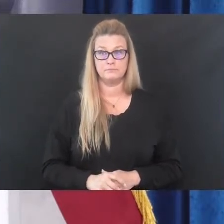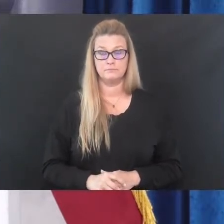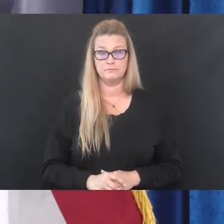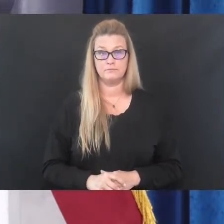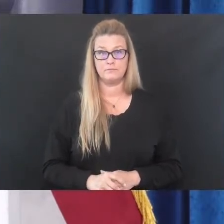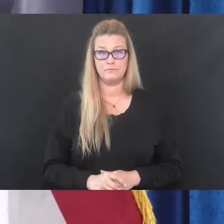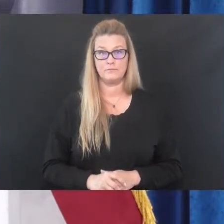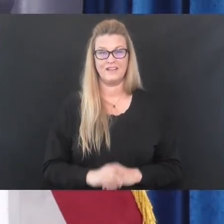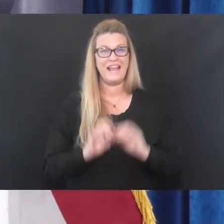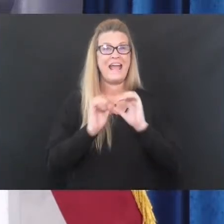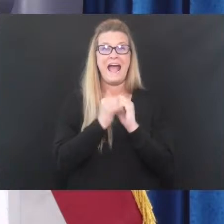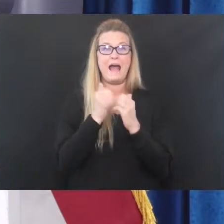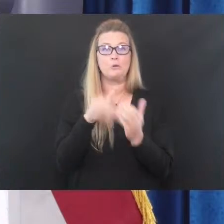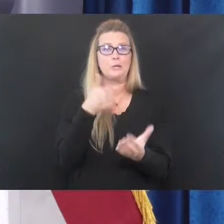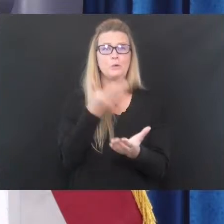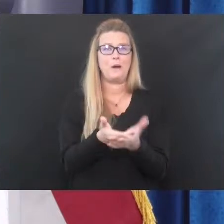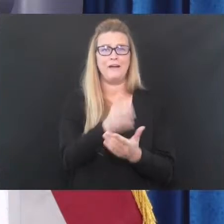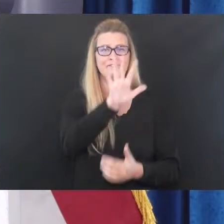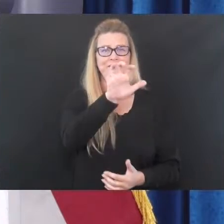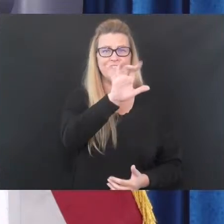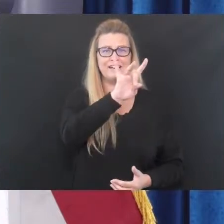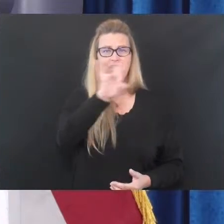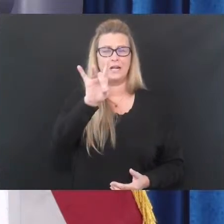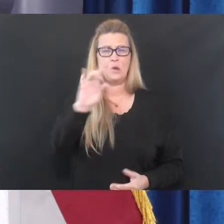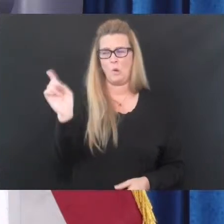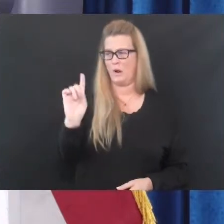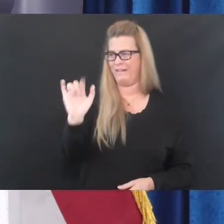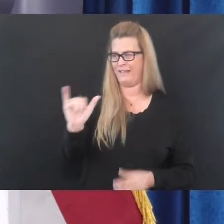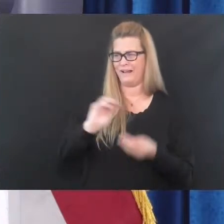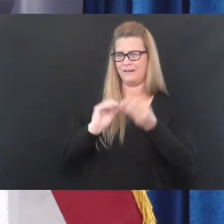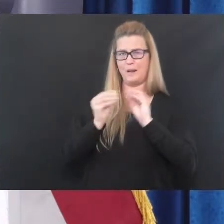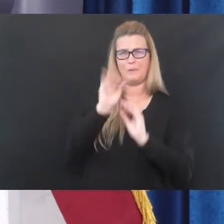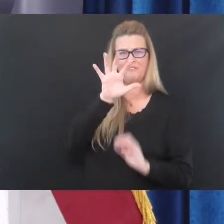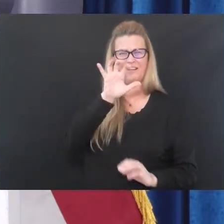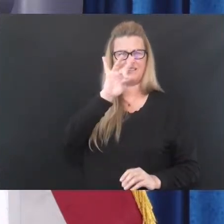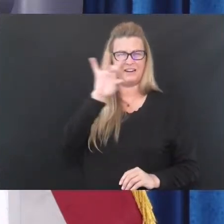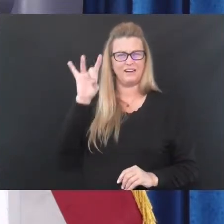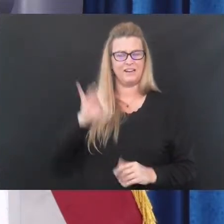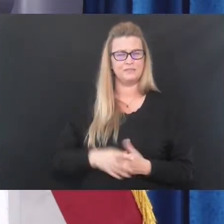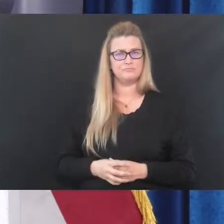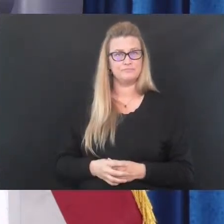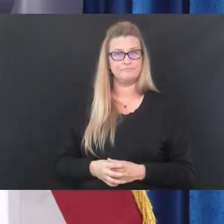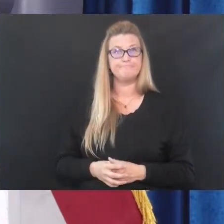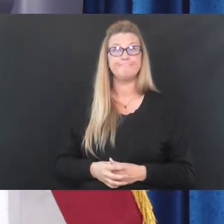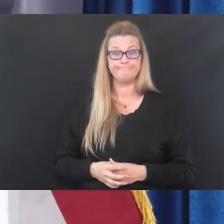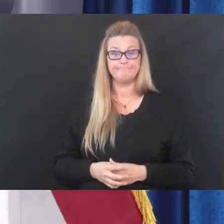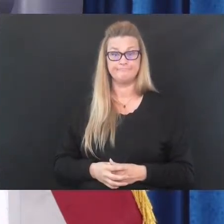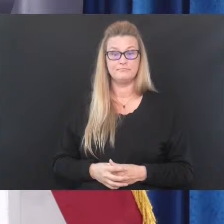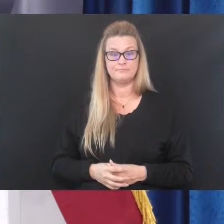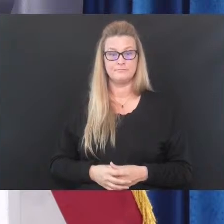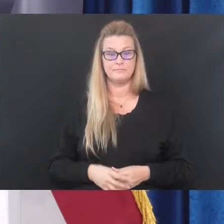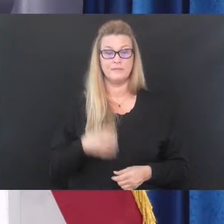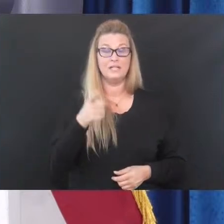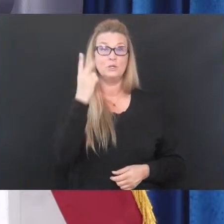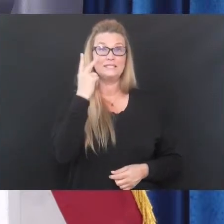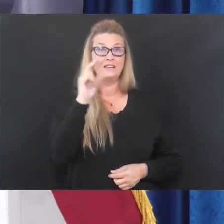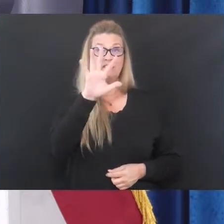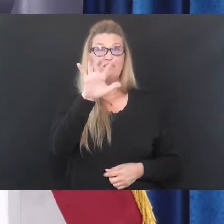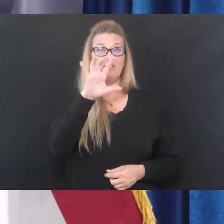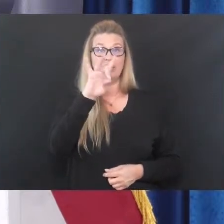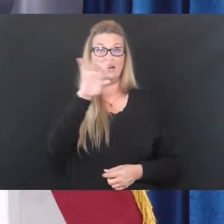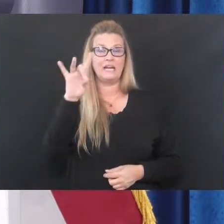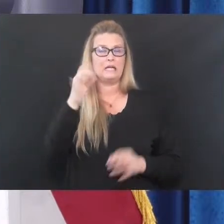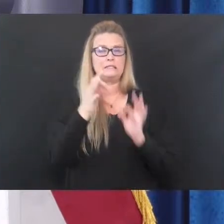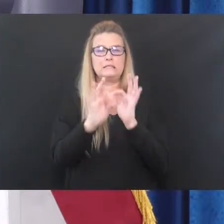how did we get to 588? Where did 588 come from? Here's where 588 came from. It's so